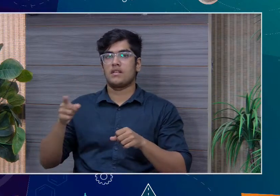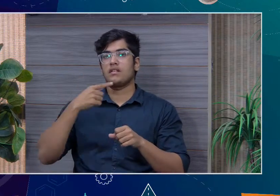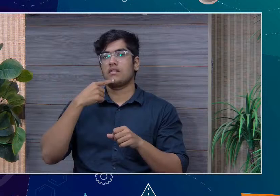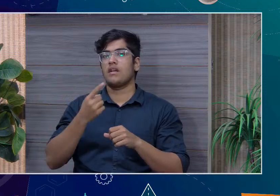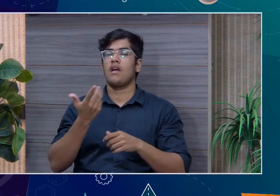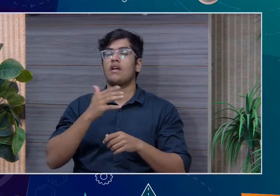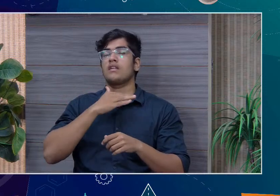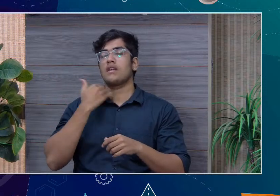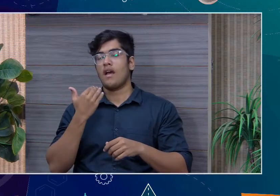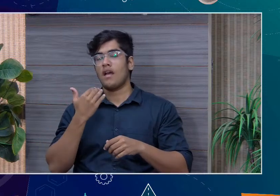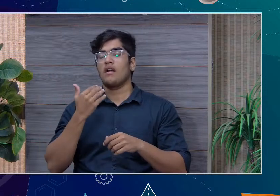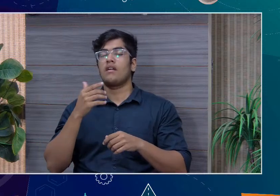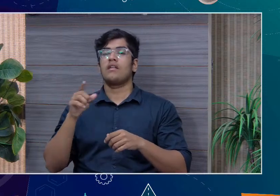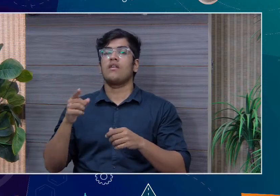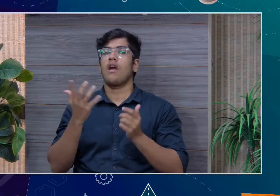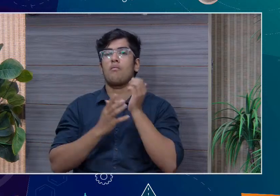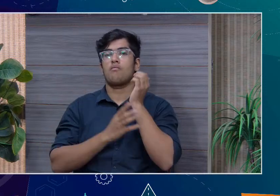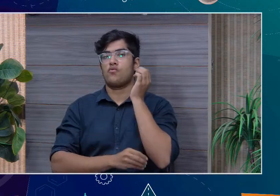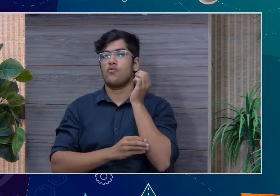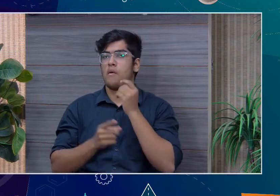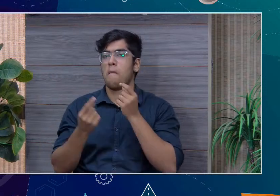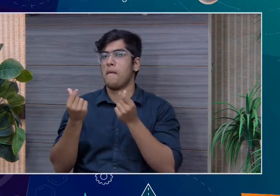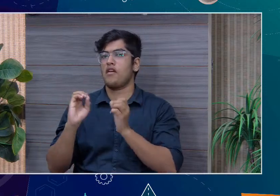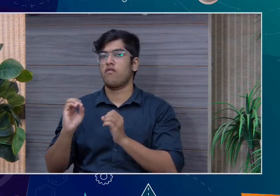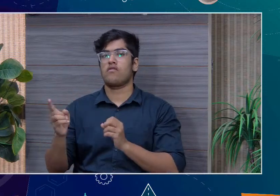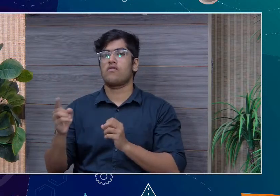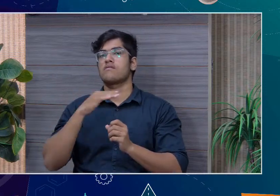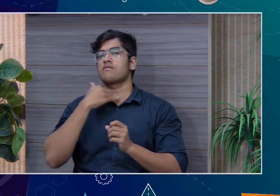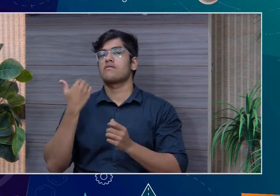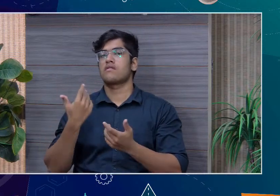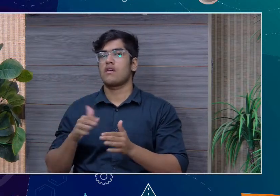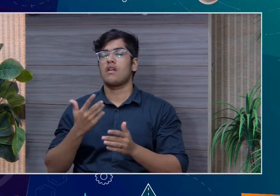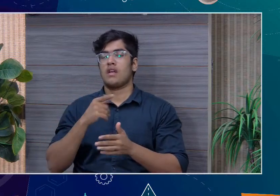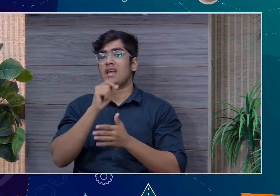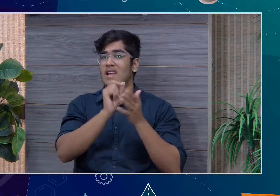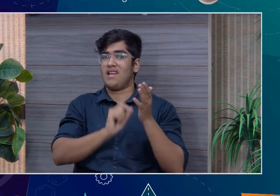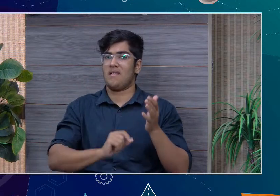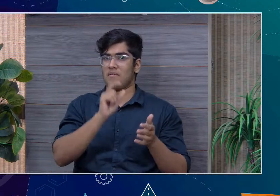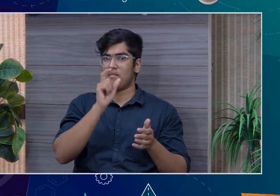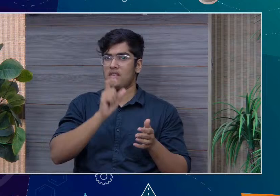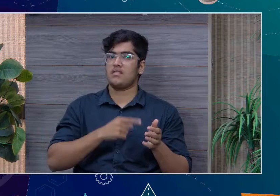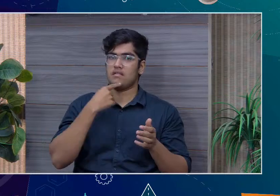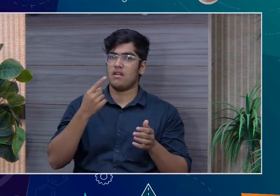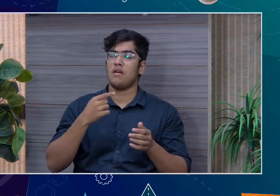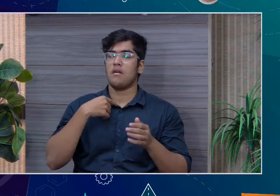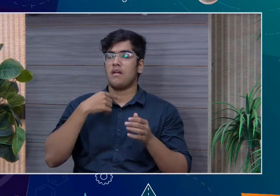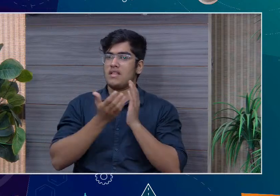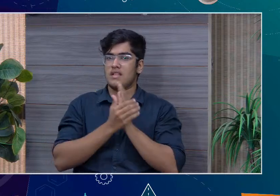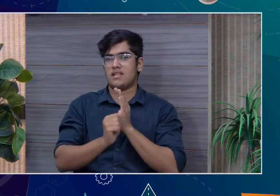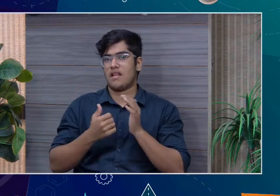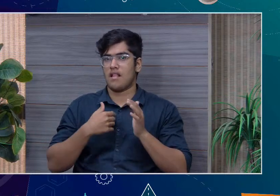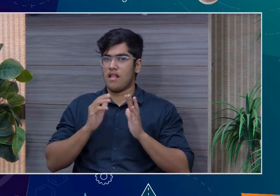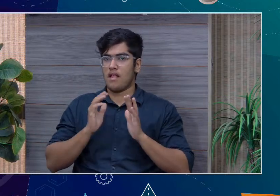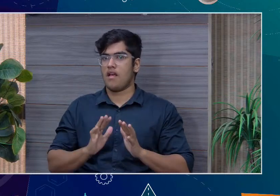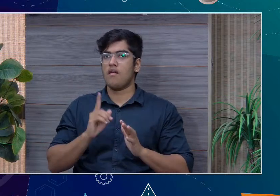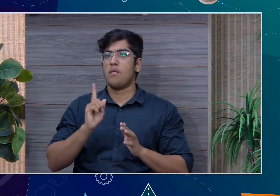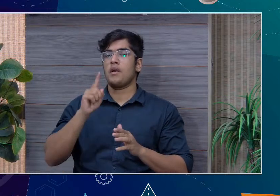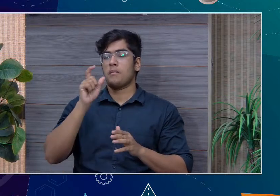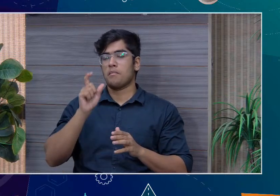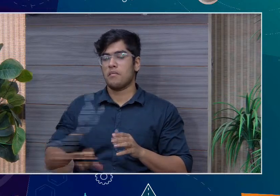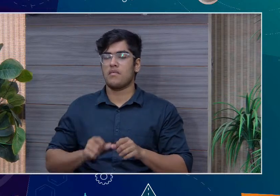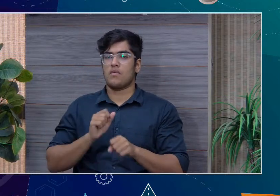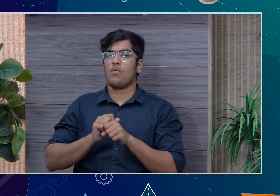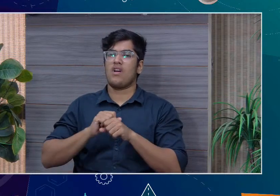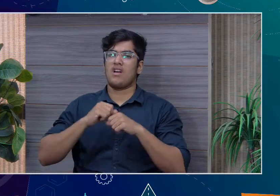of poverty. So the author is also telling us about that along with skill, we should have the persistence